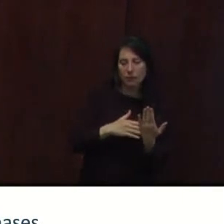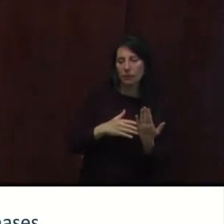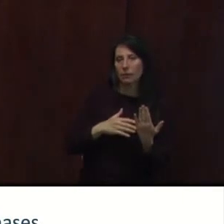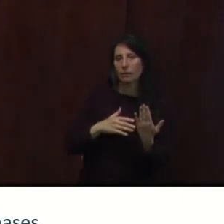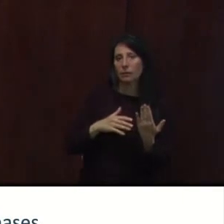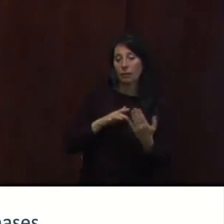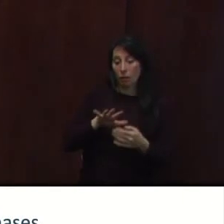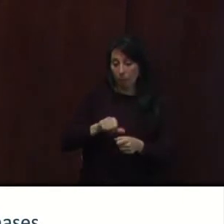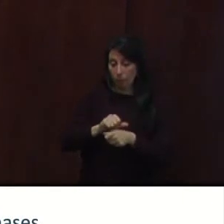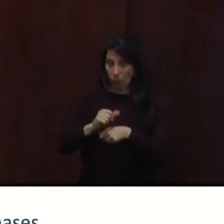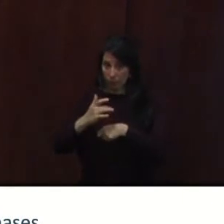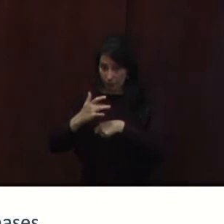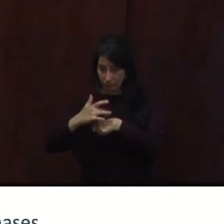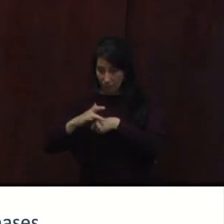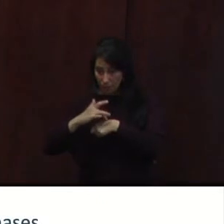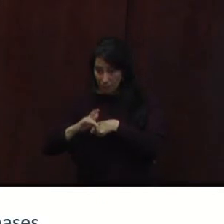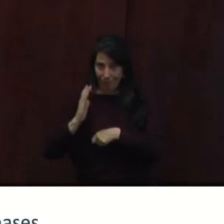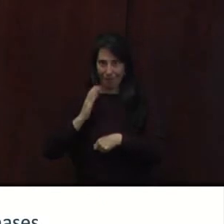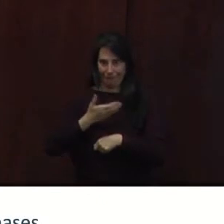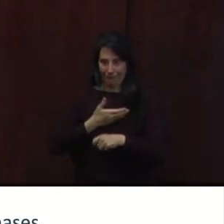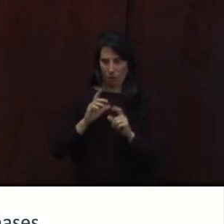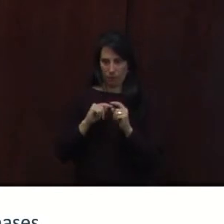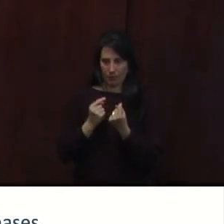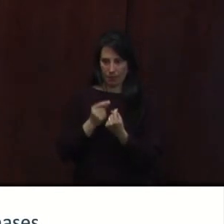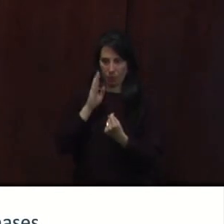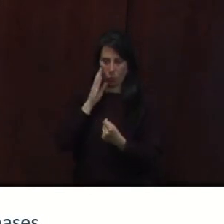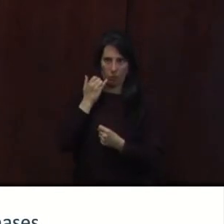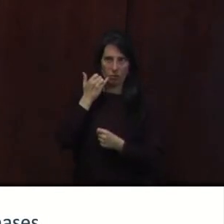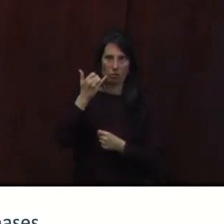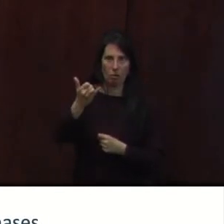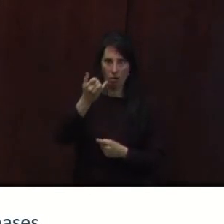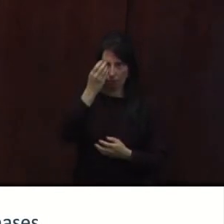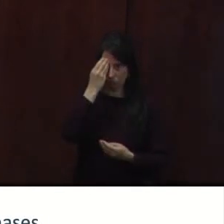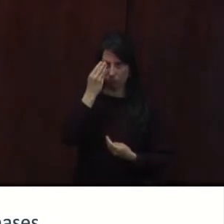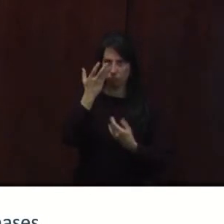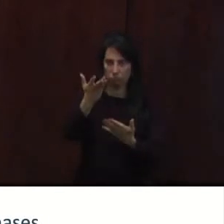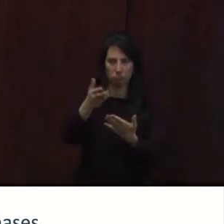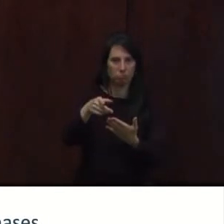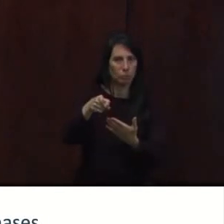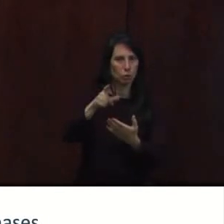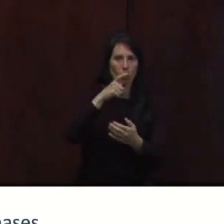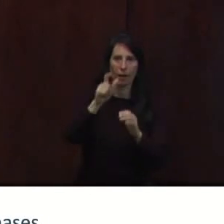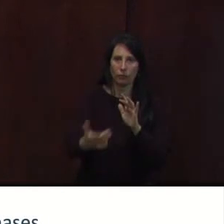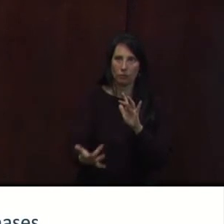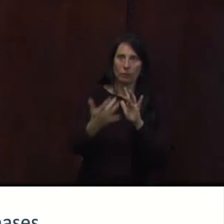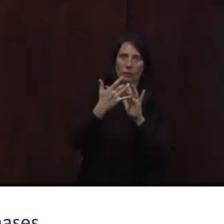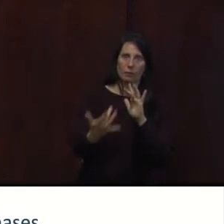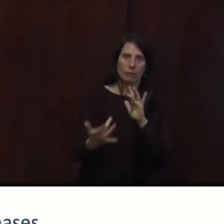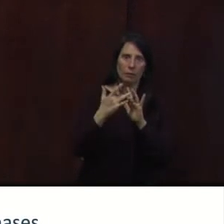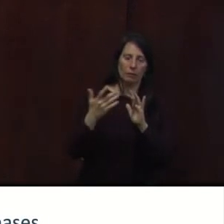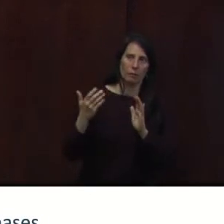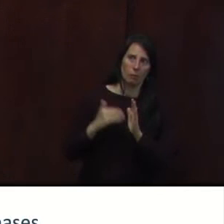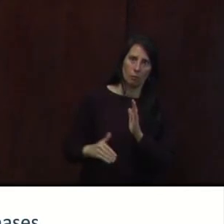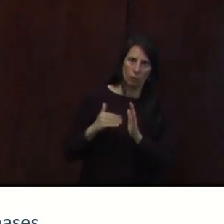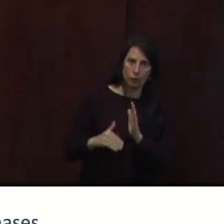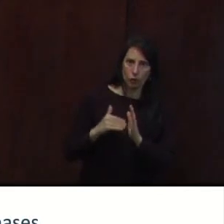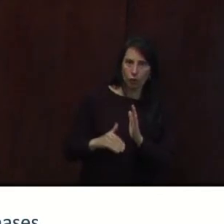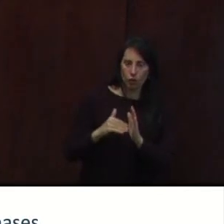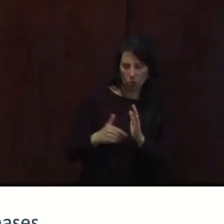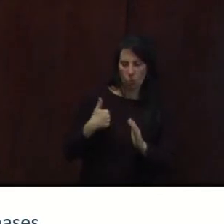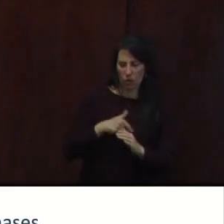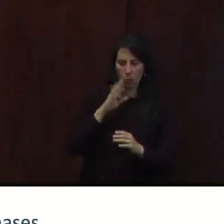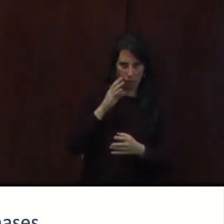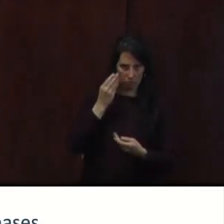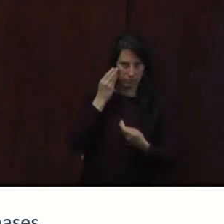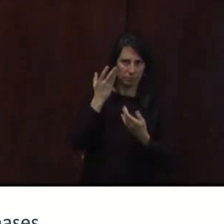team will call them and give them an appointment so they don't have to keep calling back. And those appointments,